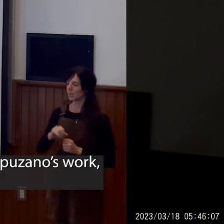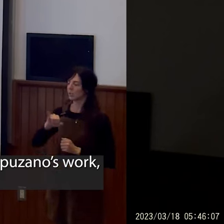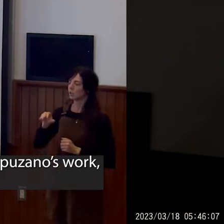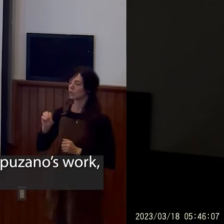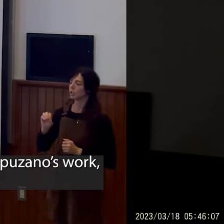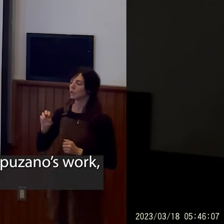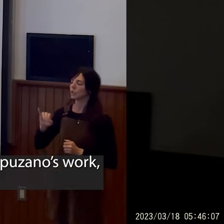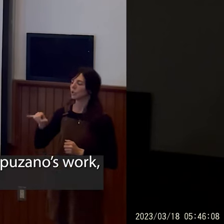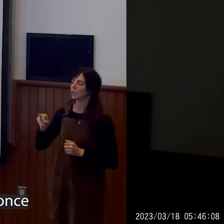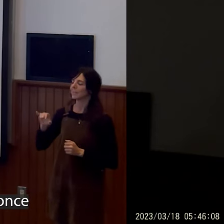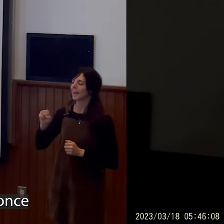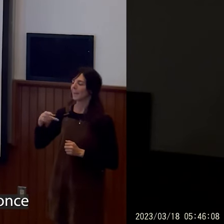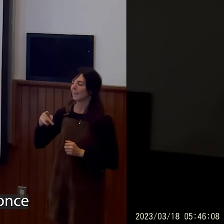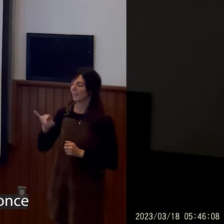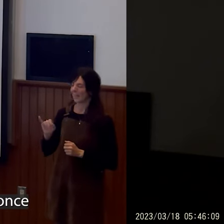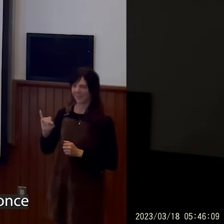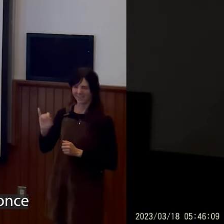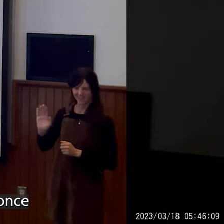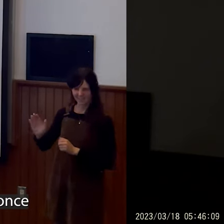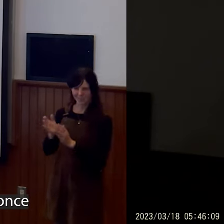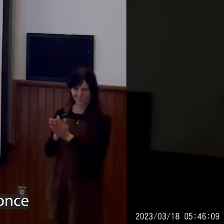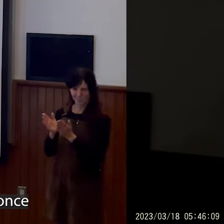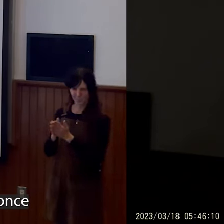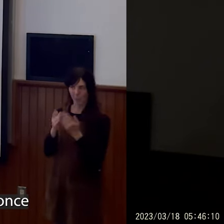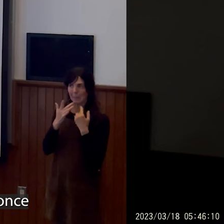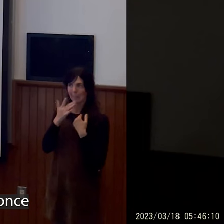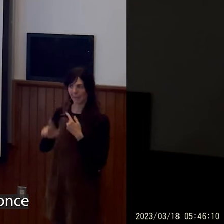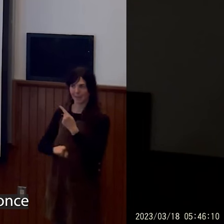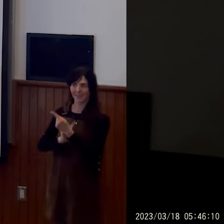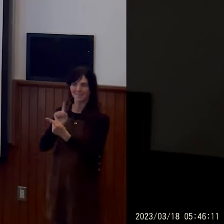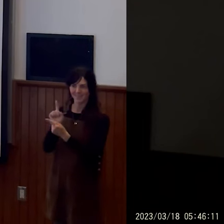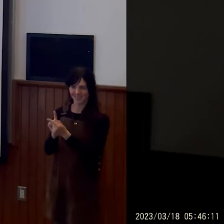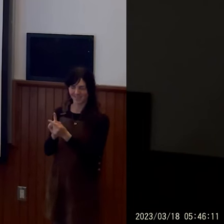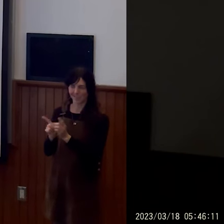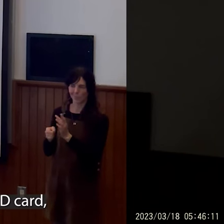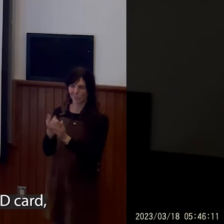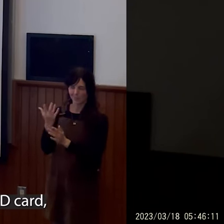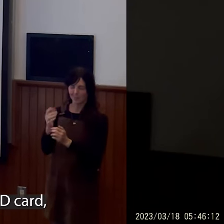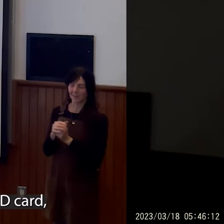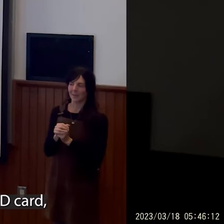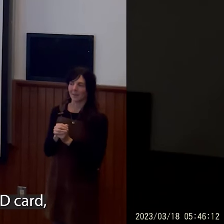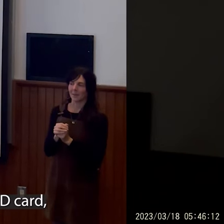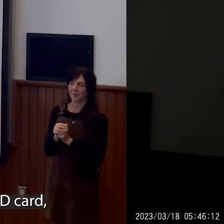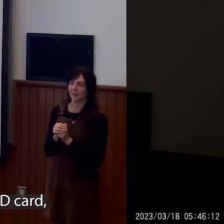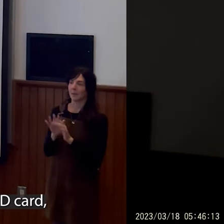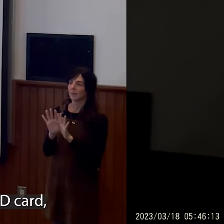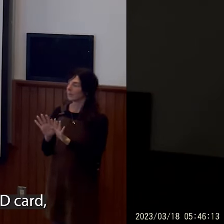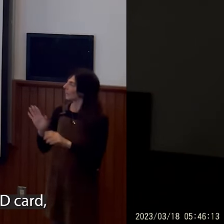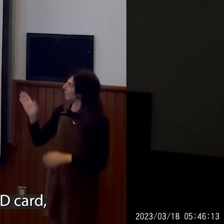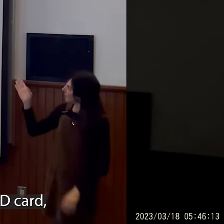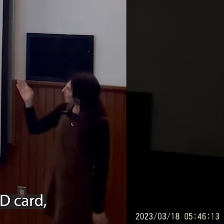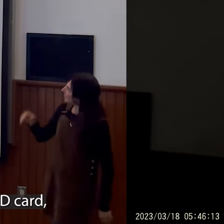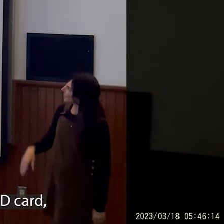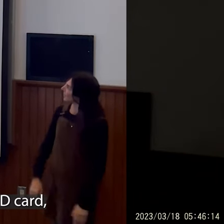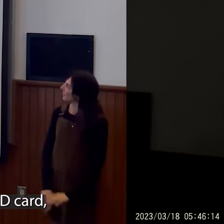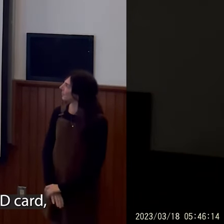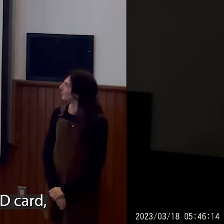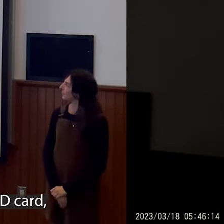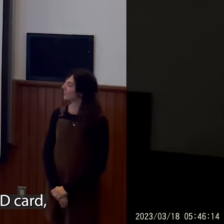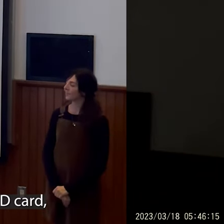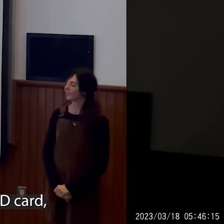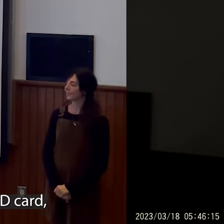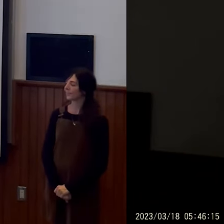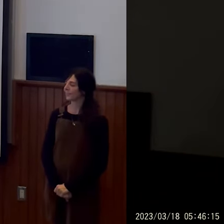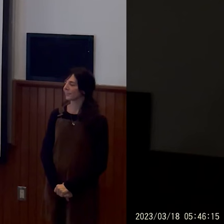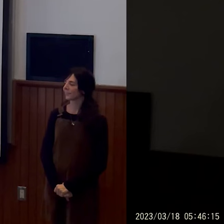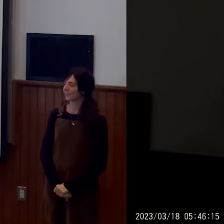had the blessing, the luck of meeting her in Bogota once. And in this artwork, this is a